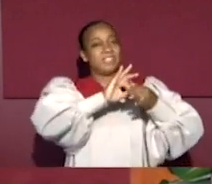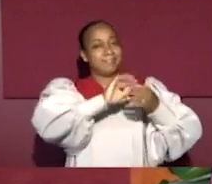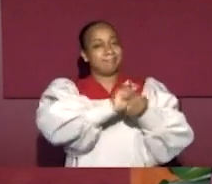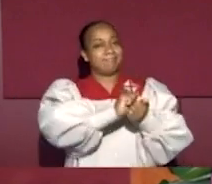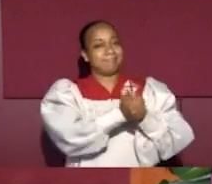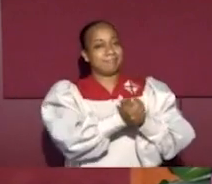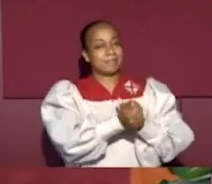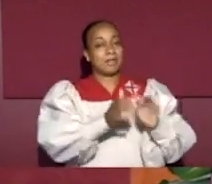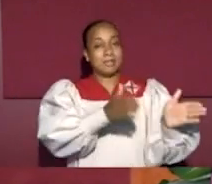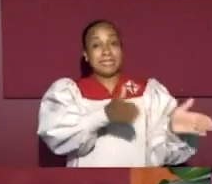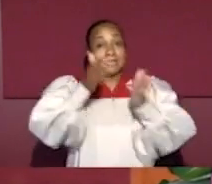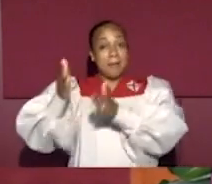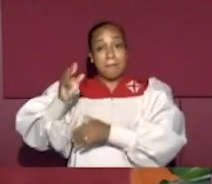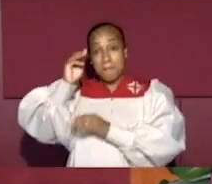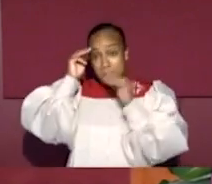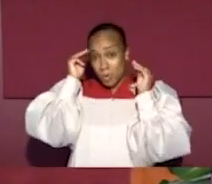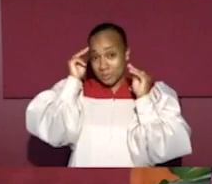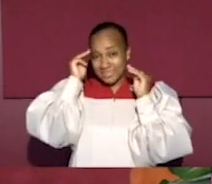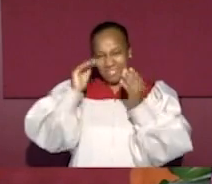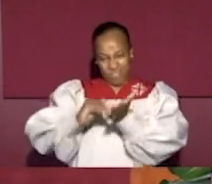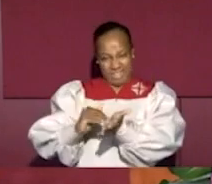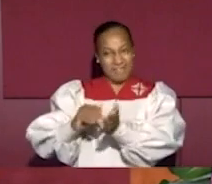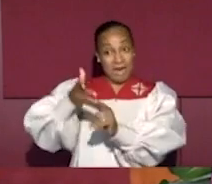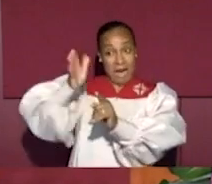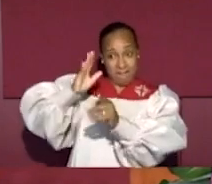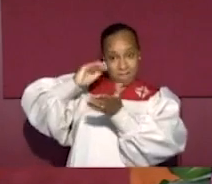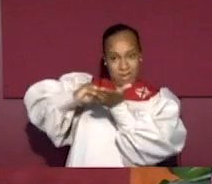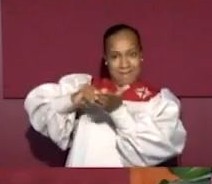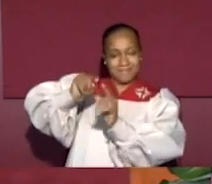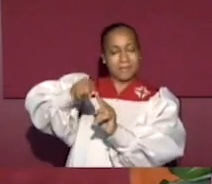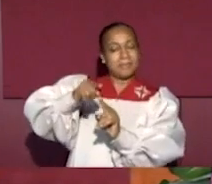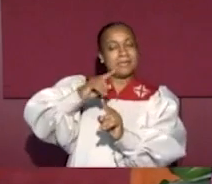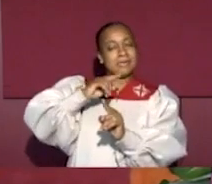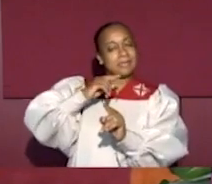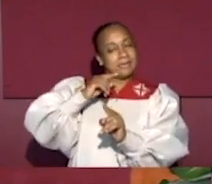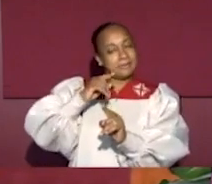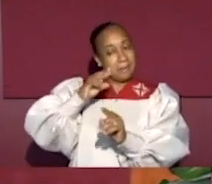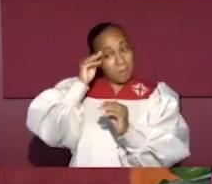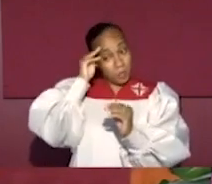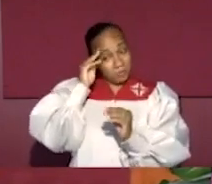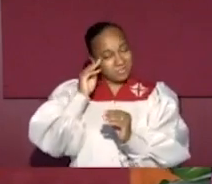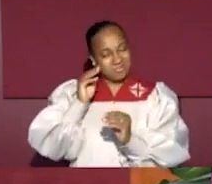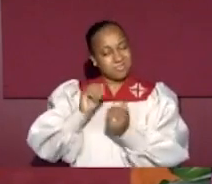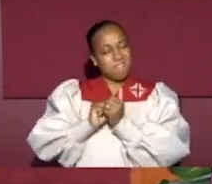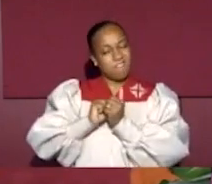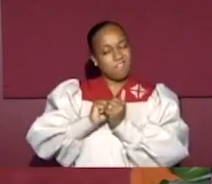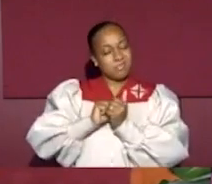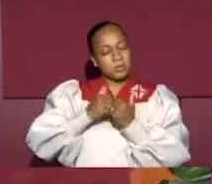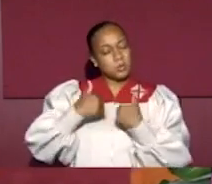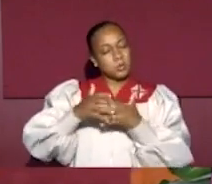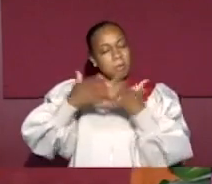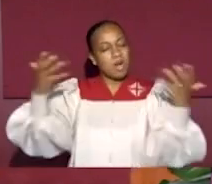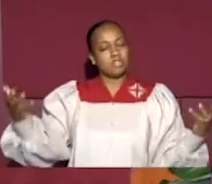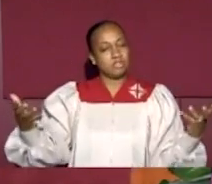forgave Moses. But he said, Moses, you went too far this time. You're not going into the promised land. God